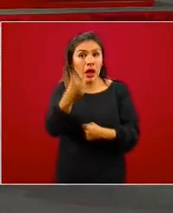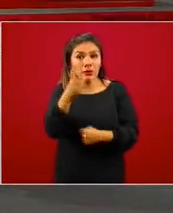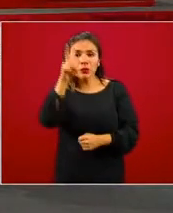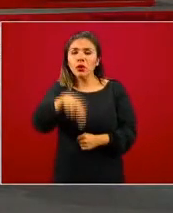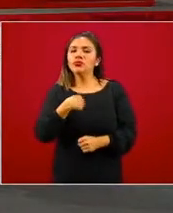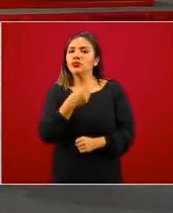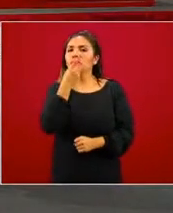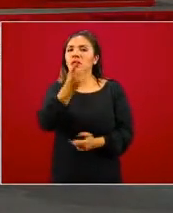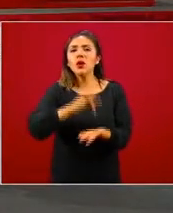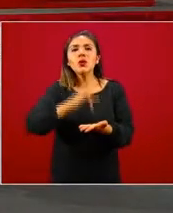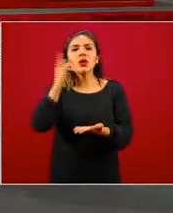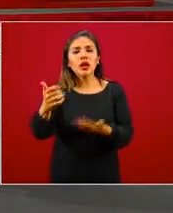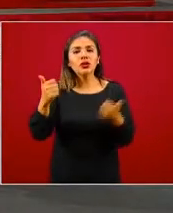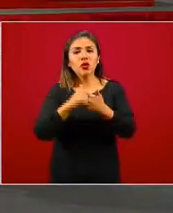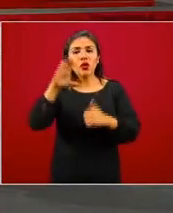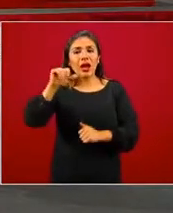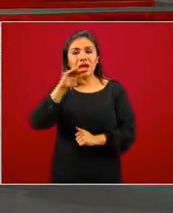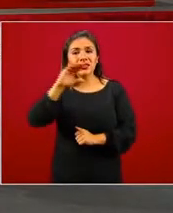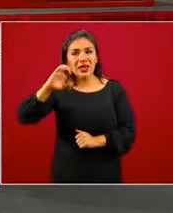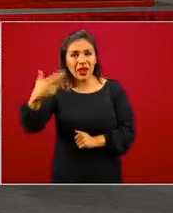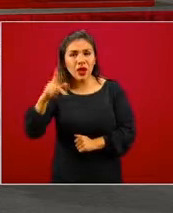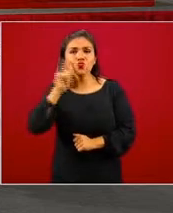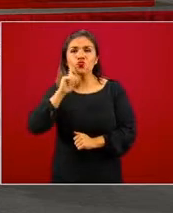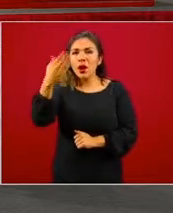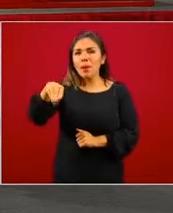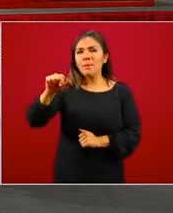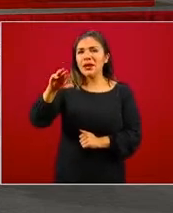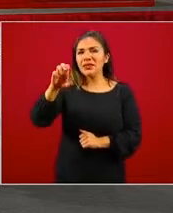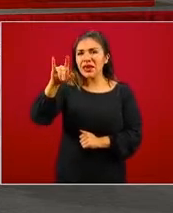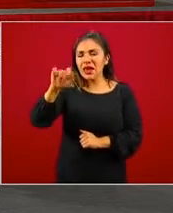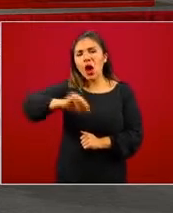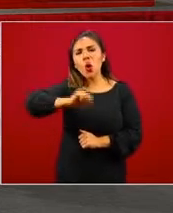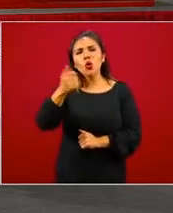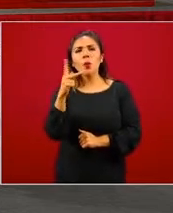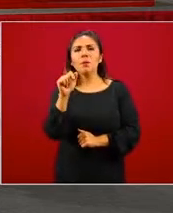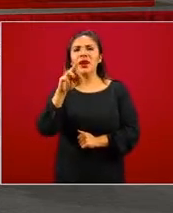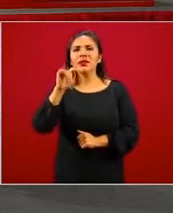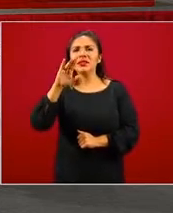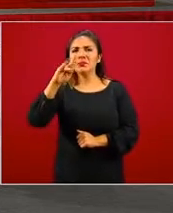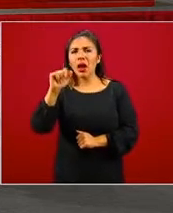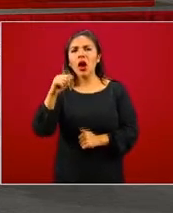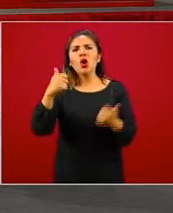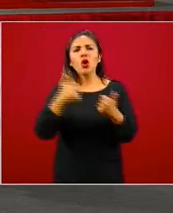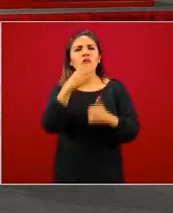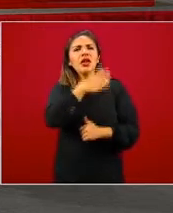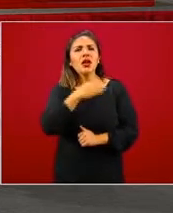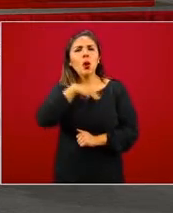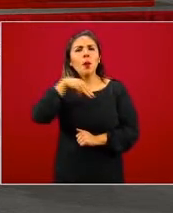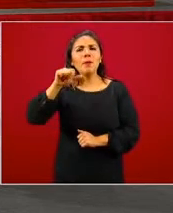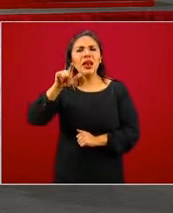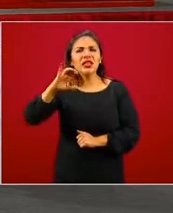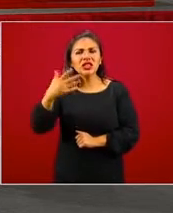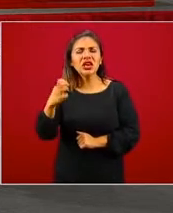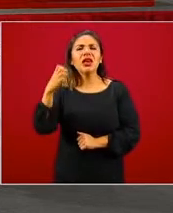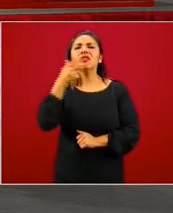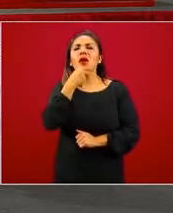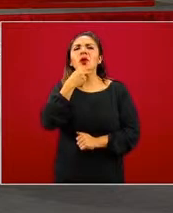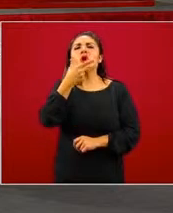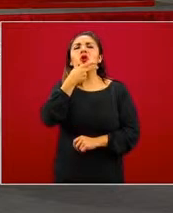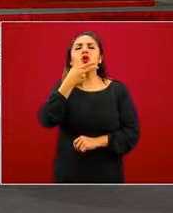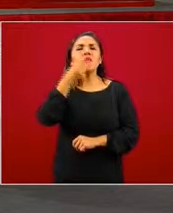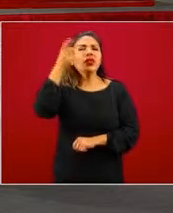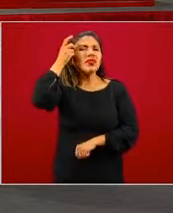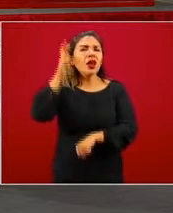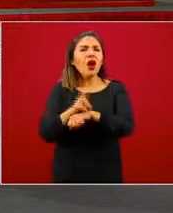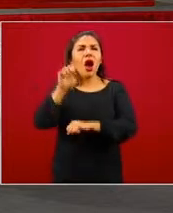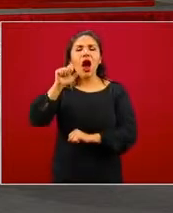supporting people with a salary. And we're very grateful with Marcelina, with Case, with other participants like the